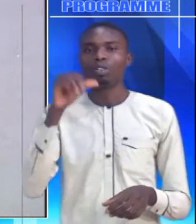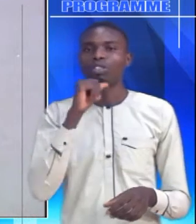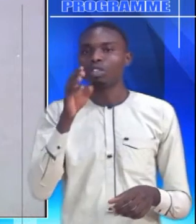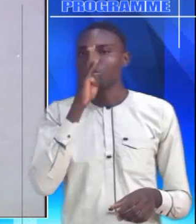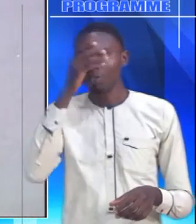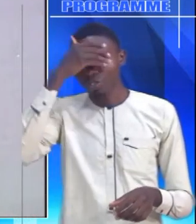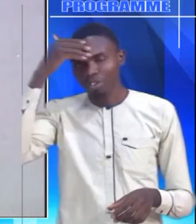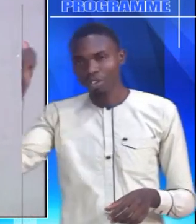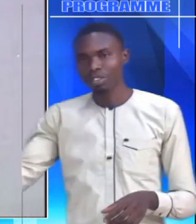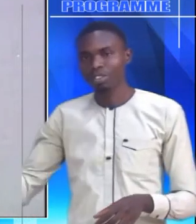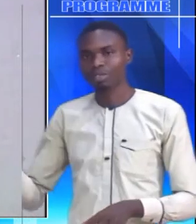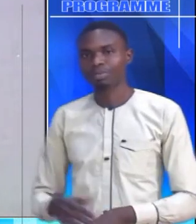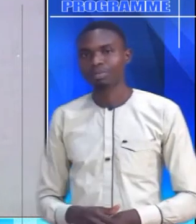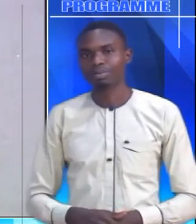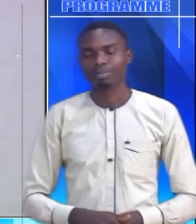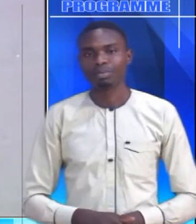presenting